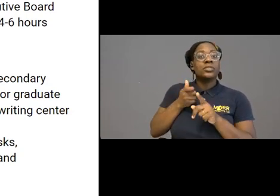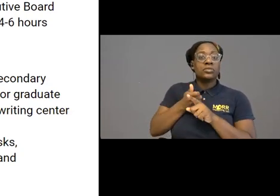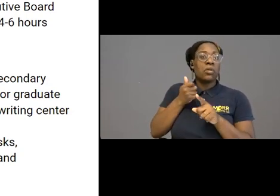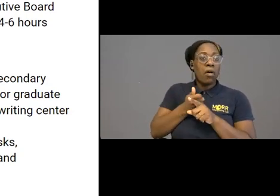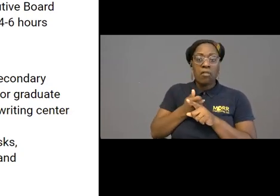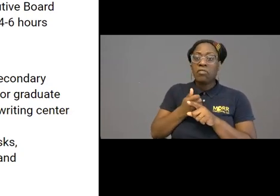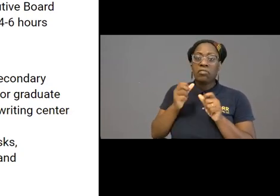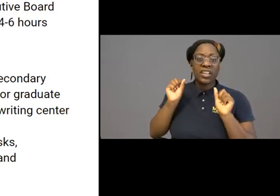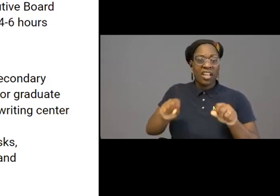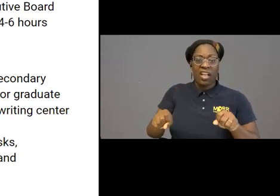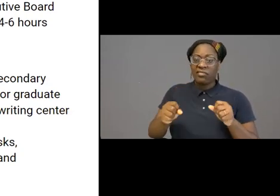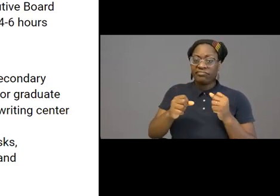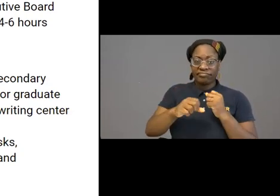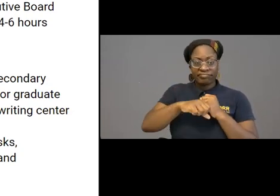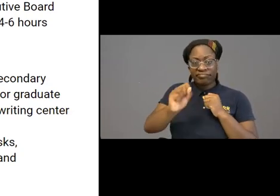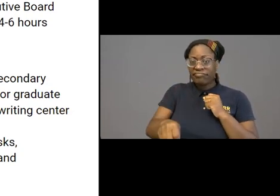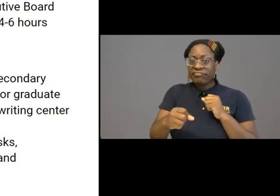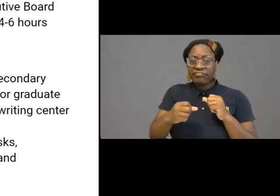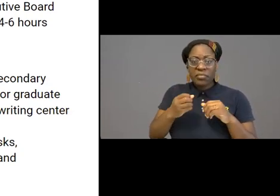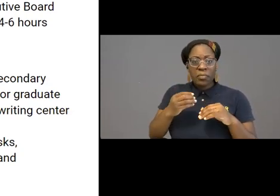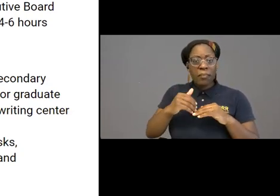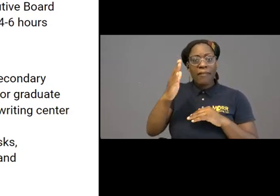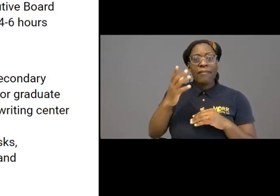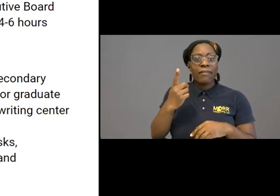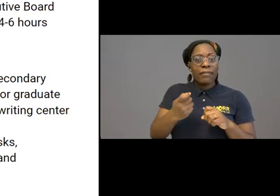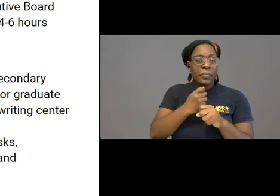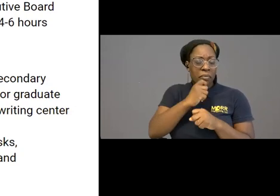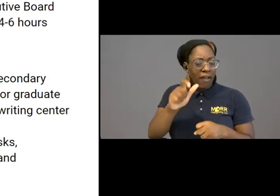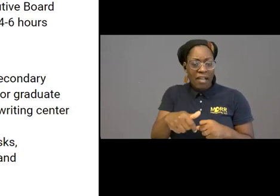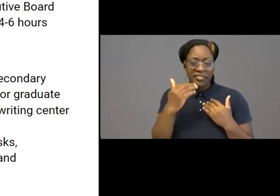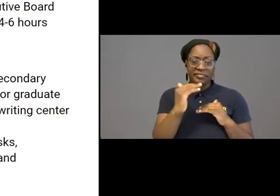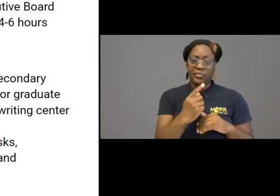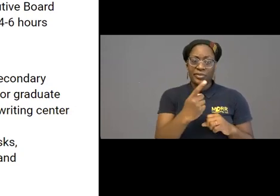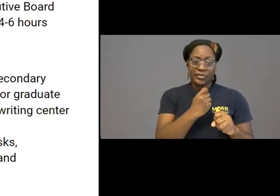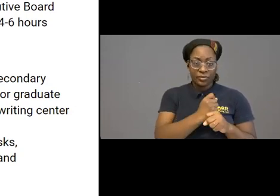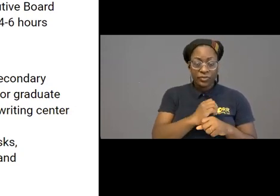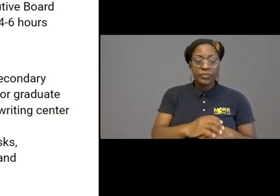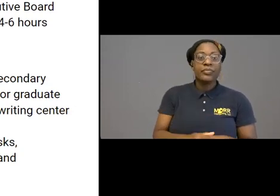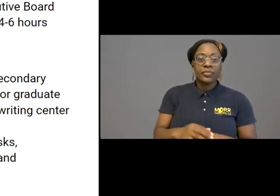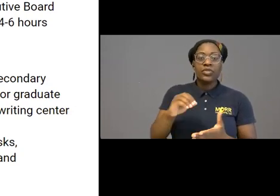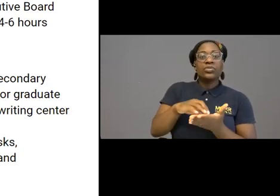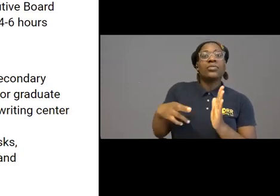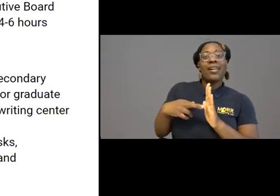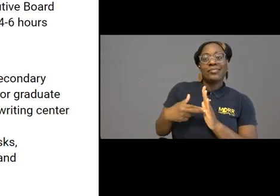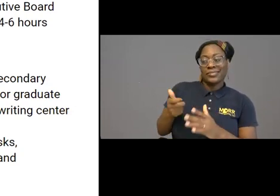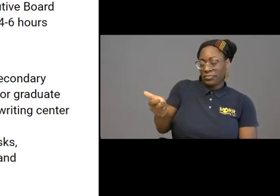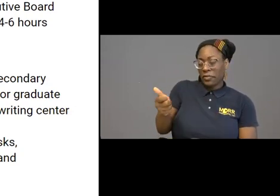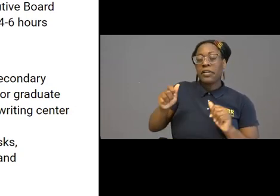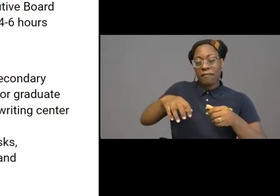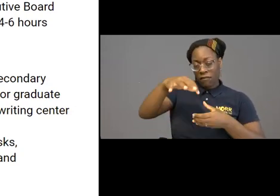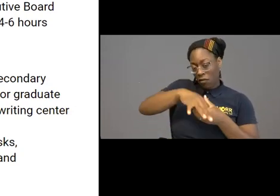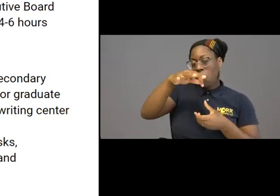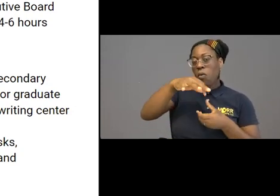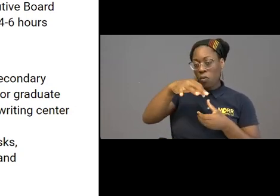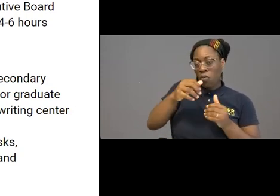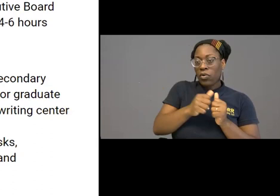longer than 1 year if they wanted. Student reps are voting members of the executive board as well. The student representative would